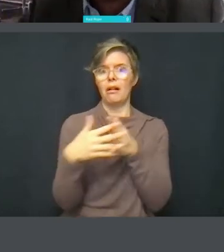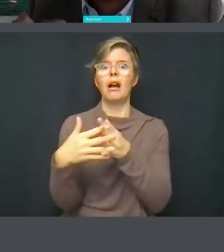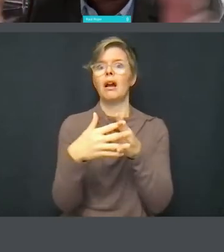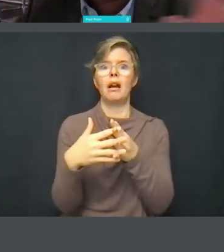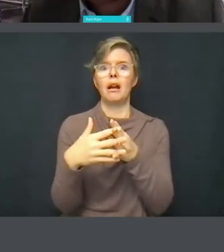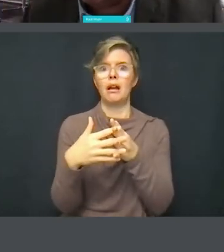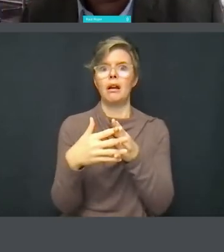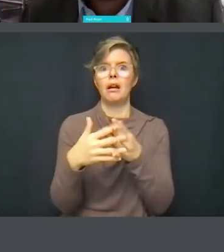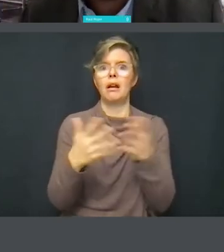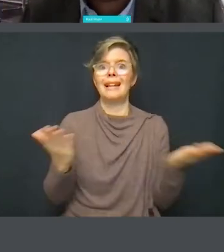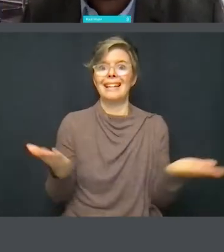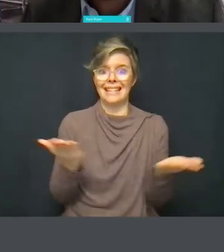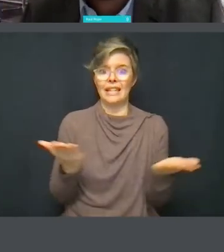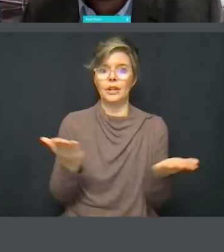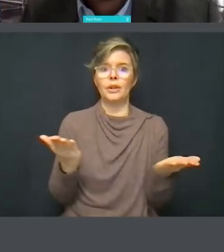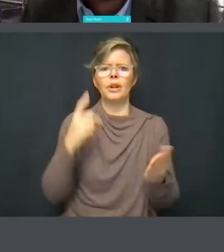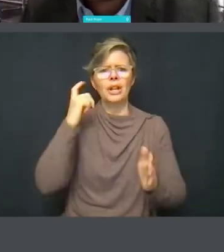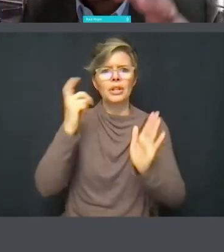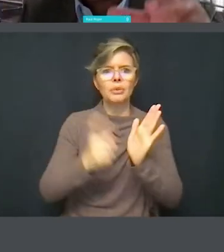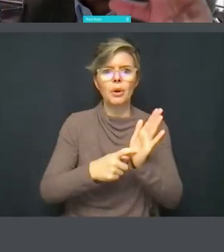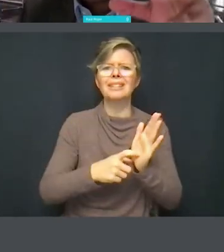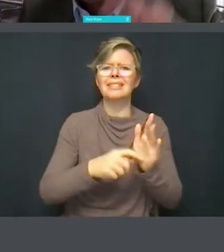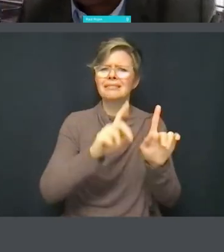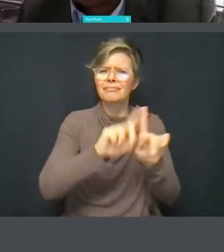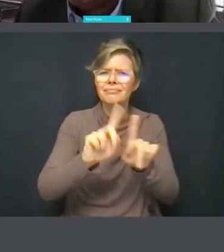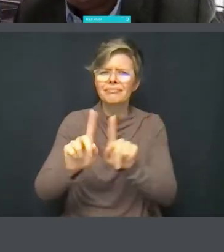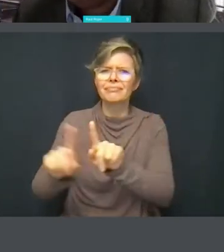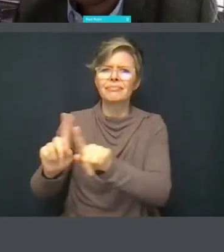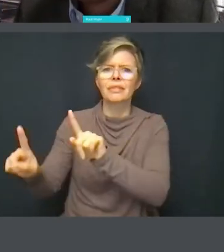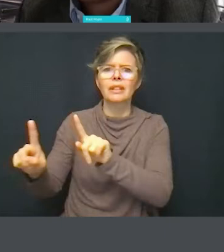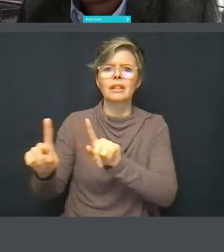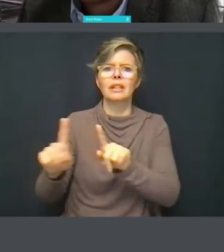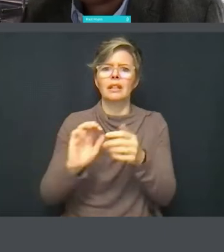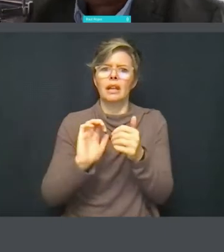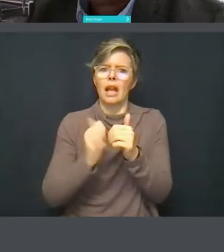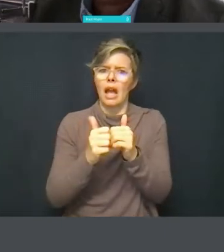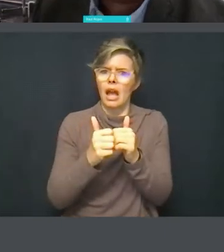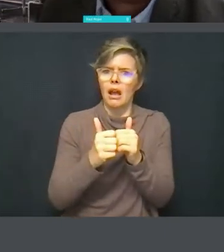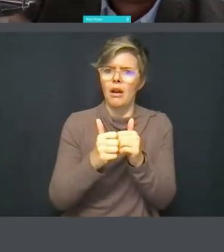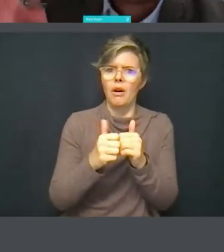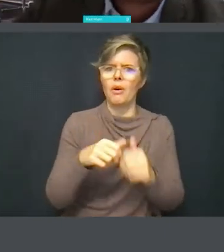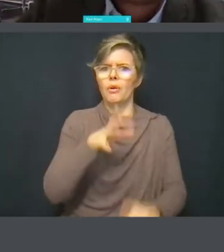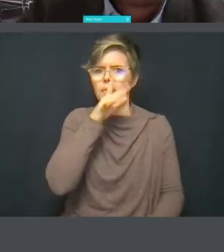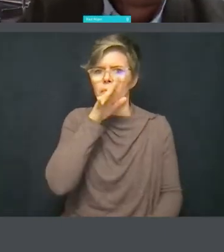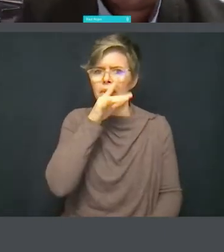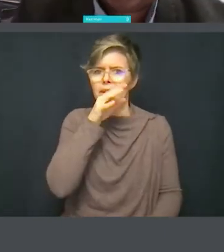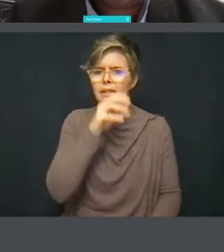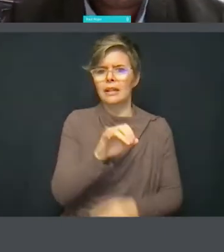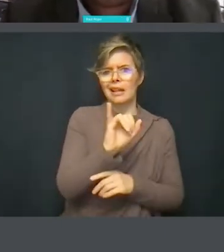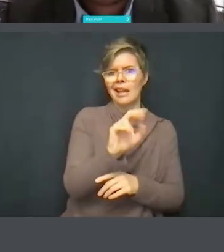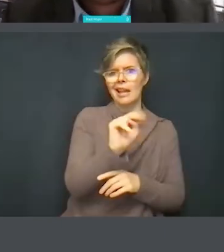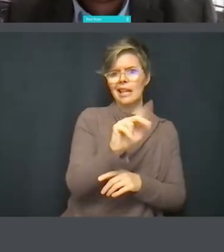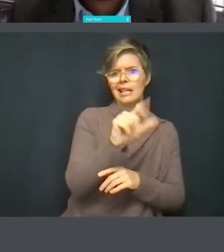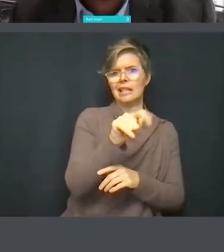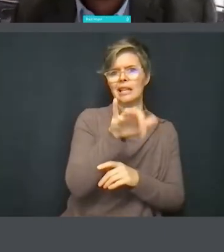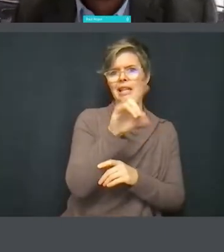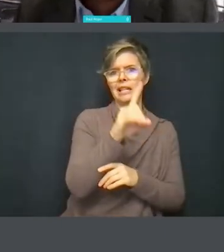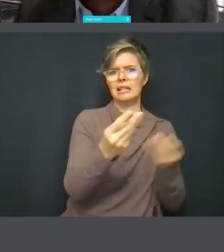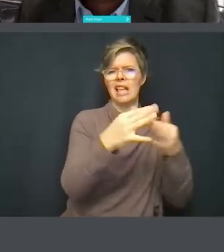major dialectal families, which is do you speak an inland dialect of Spanish or a coastal dialect of Spanish,